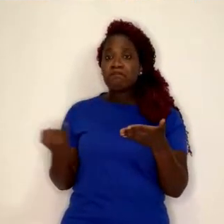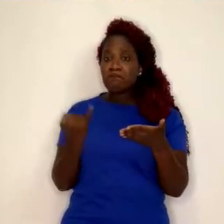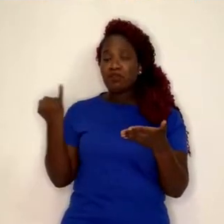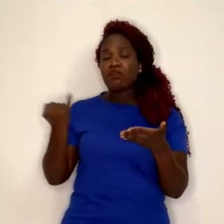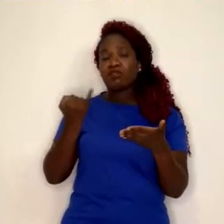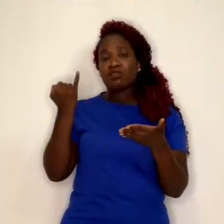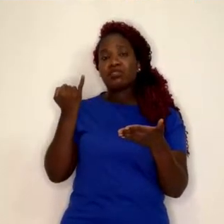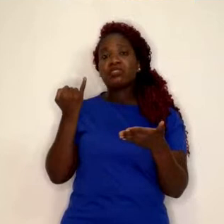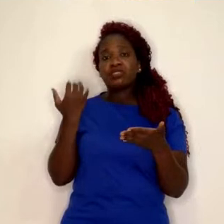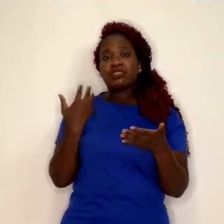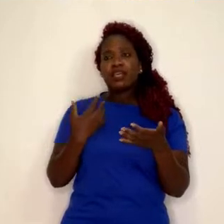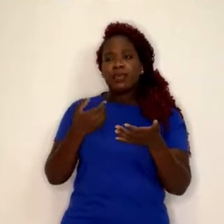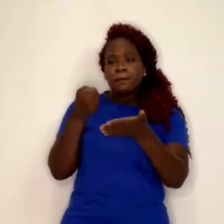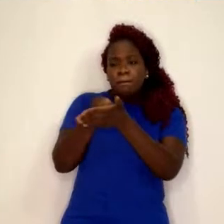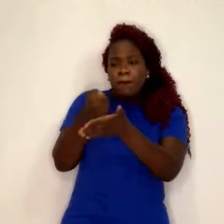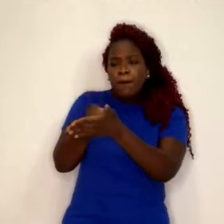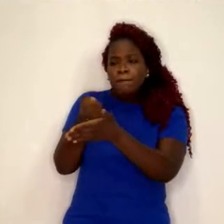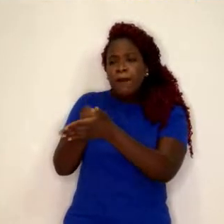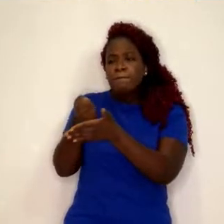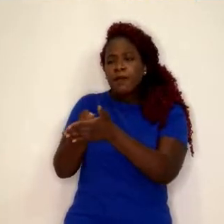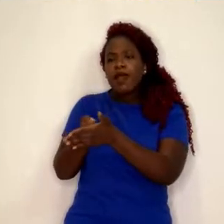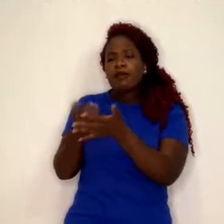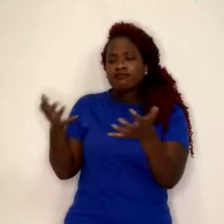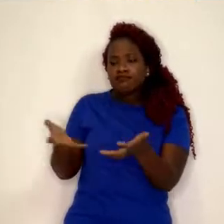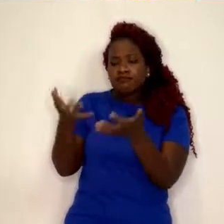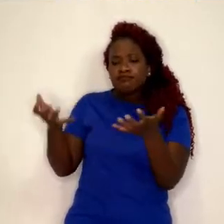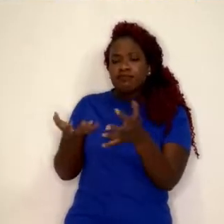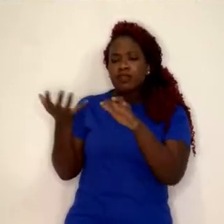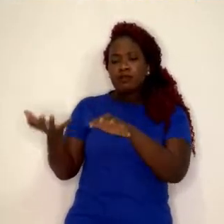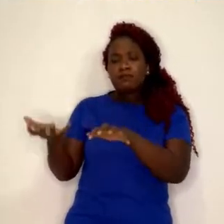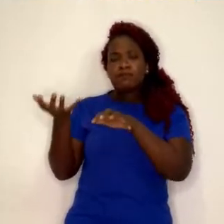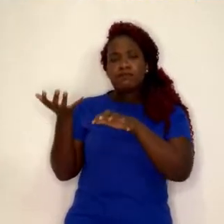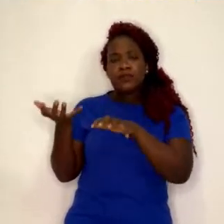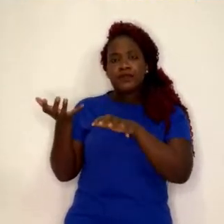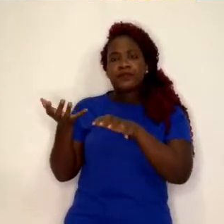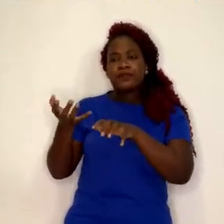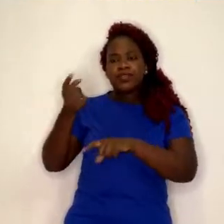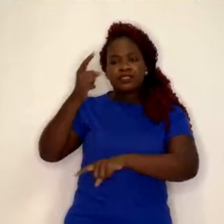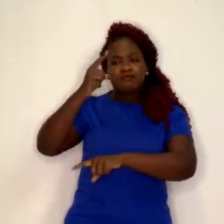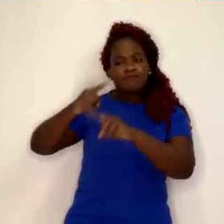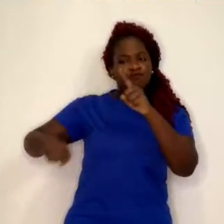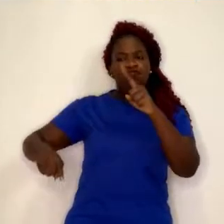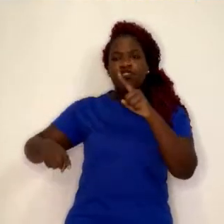their rights through schools. So it's important to put pressure